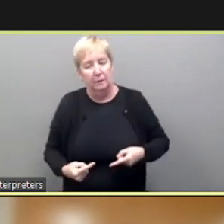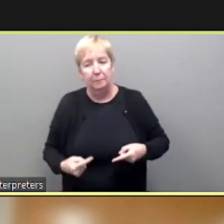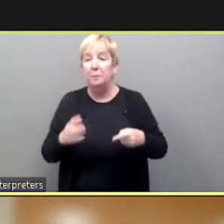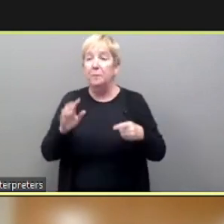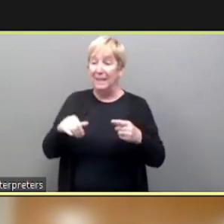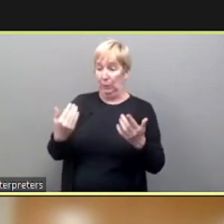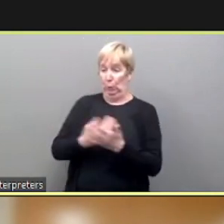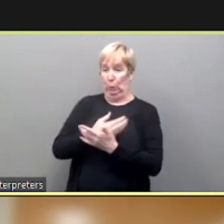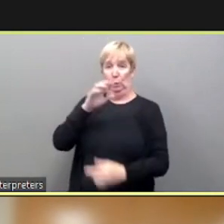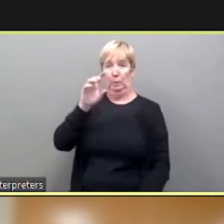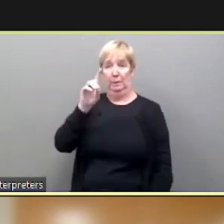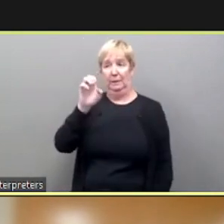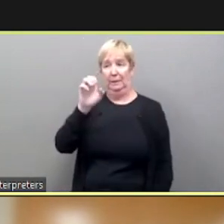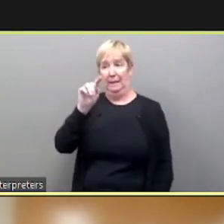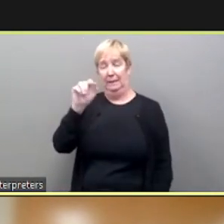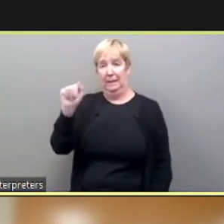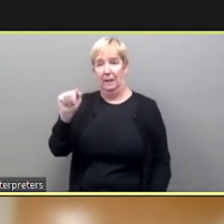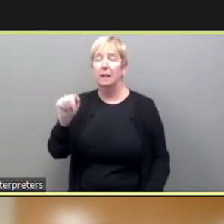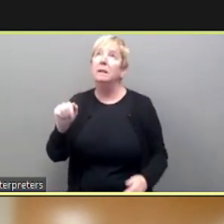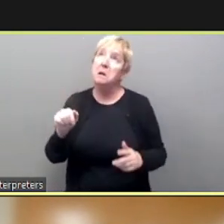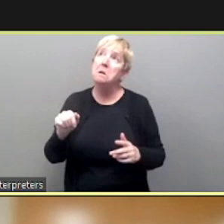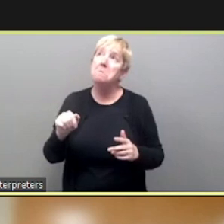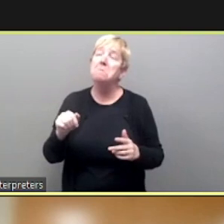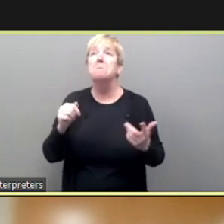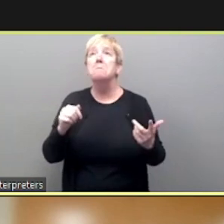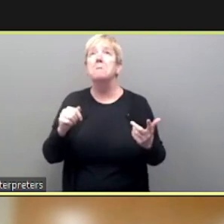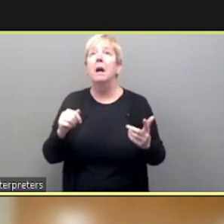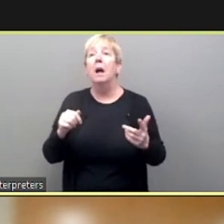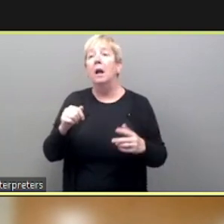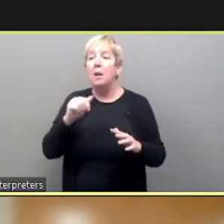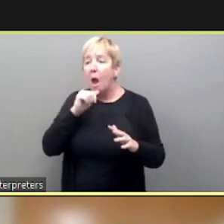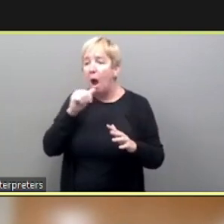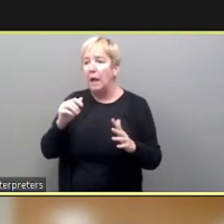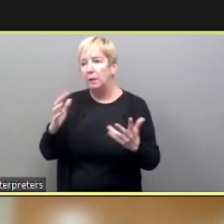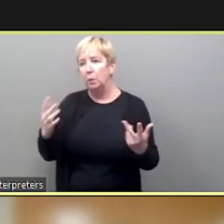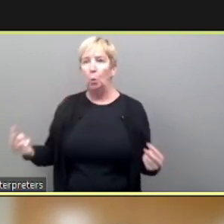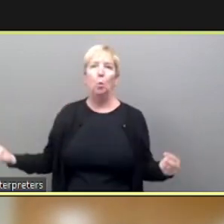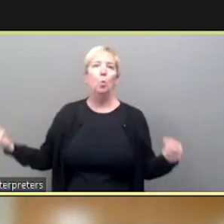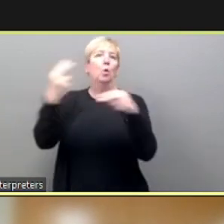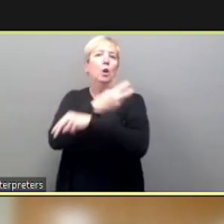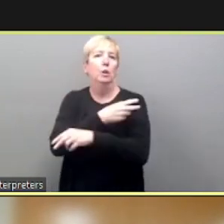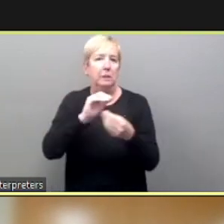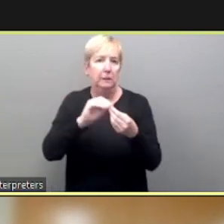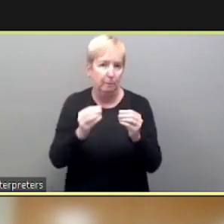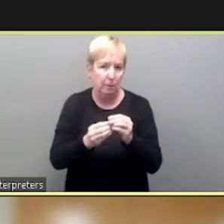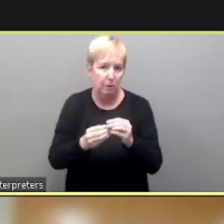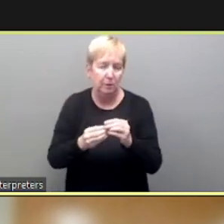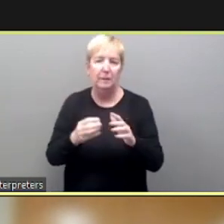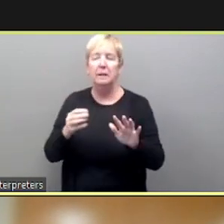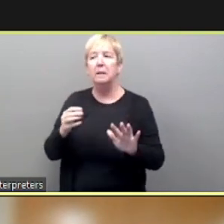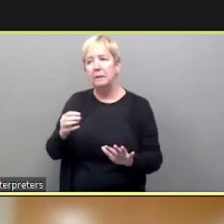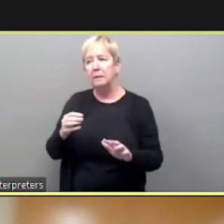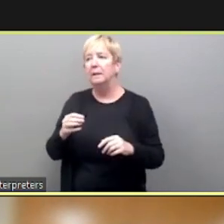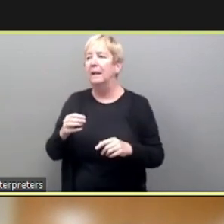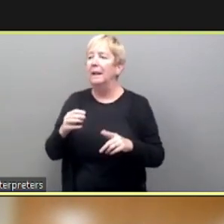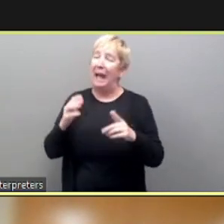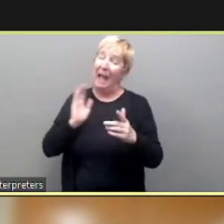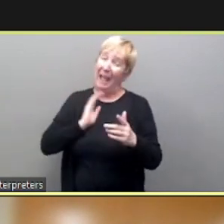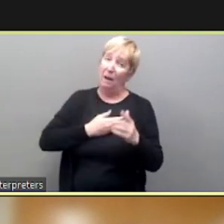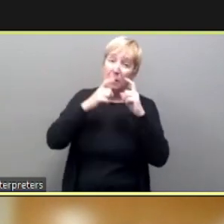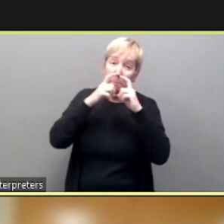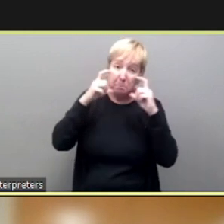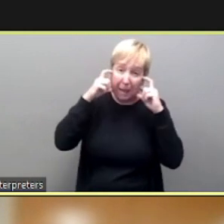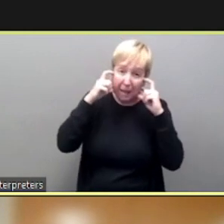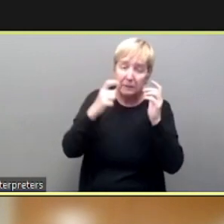While the COVID numbers are not as high as they were historically, and certainly not what they were in the winter, thanks to the mask mandate and